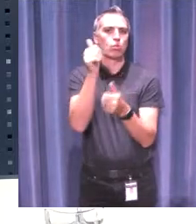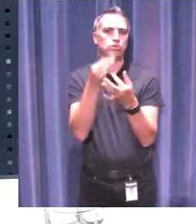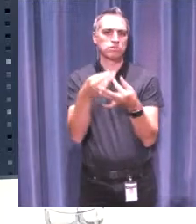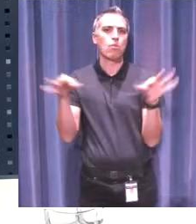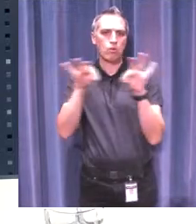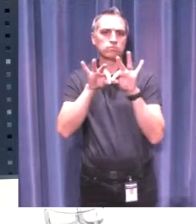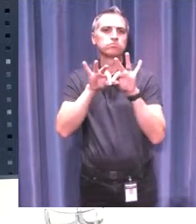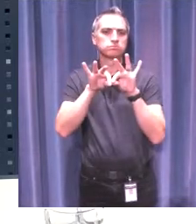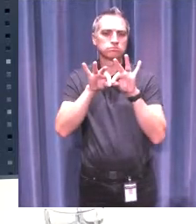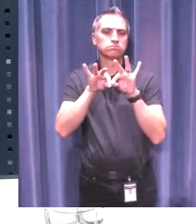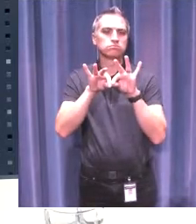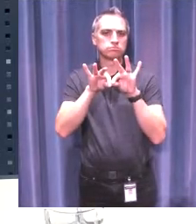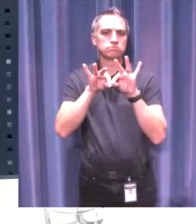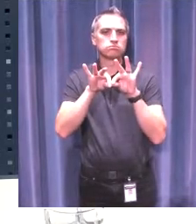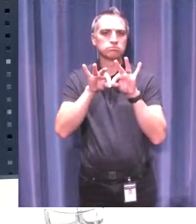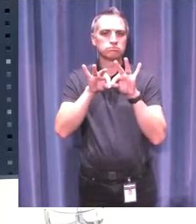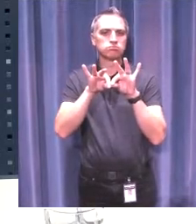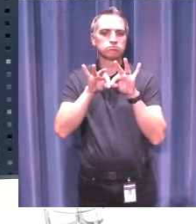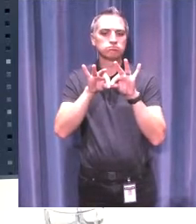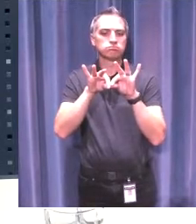of